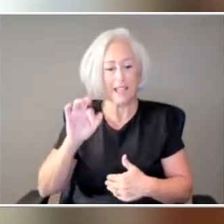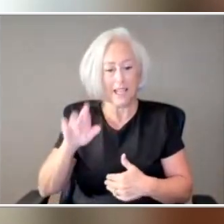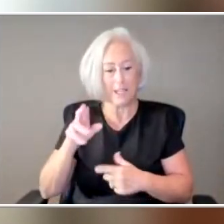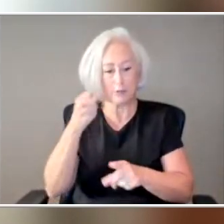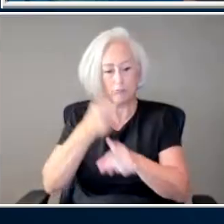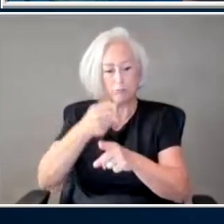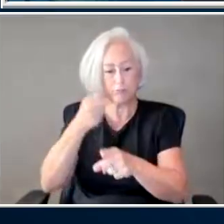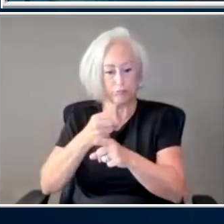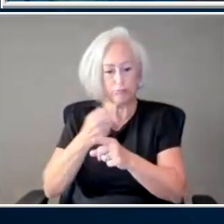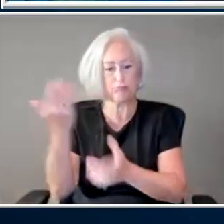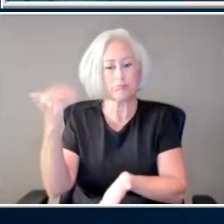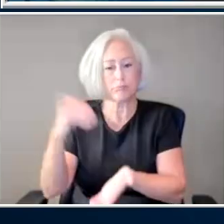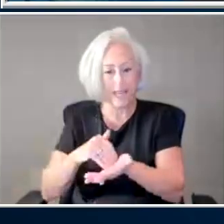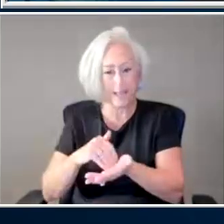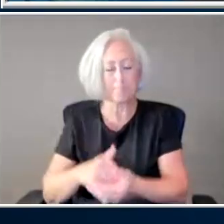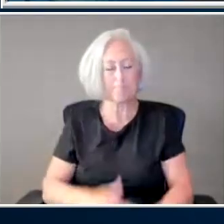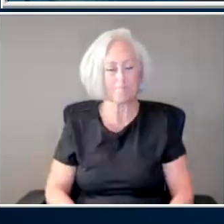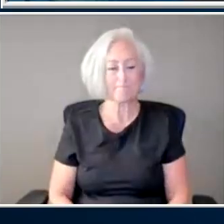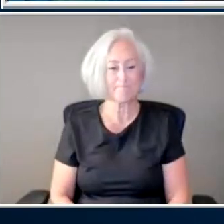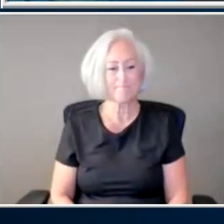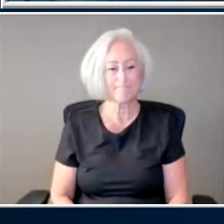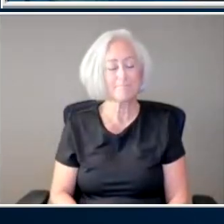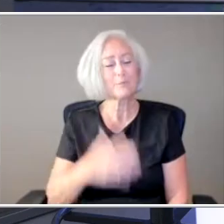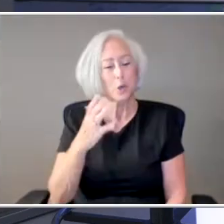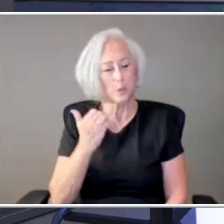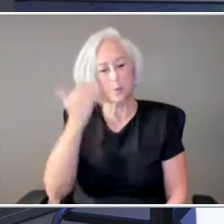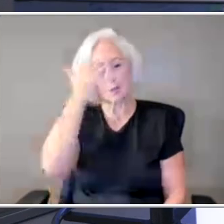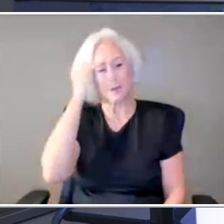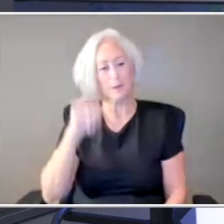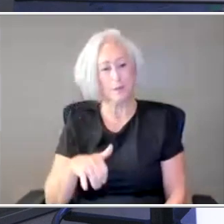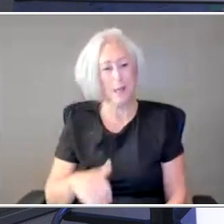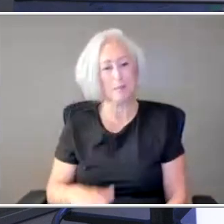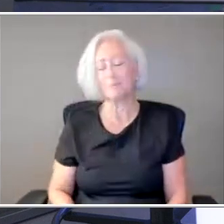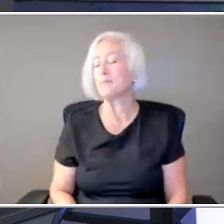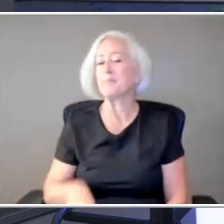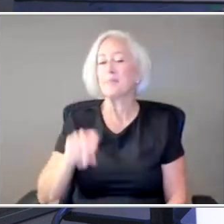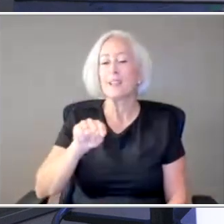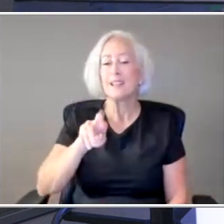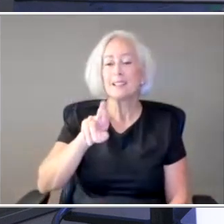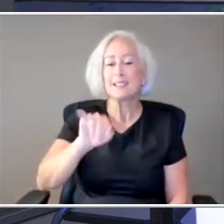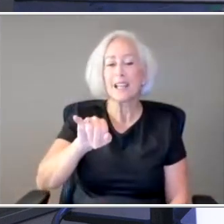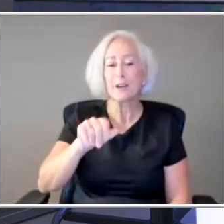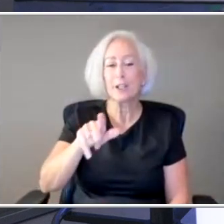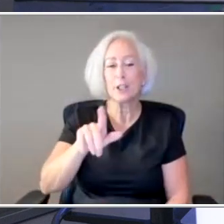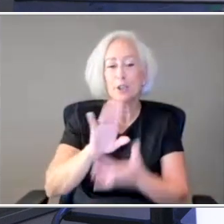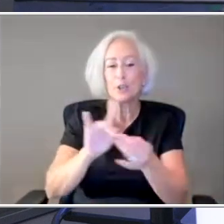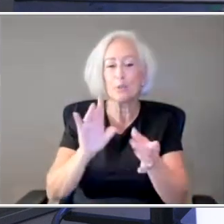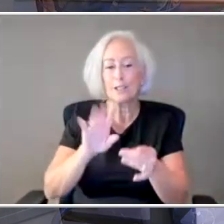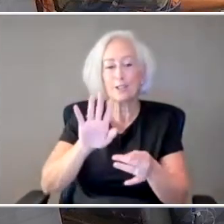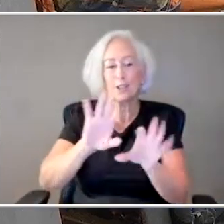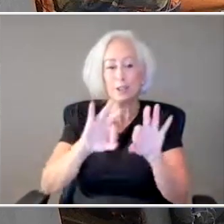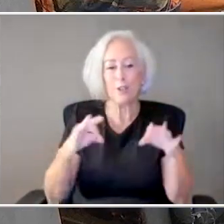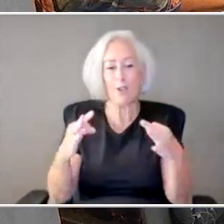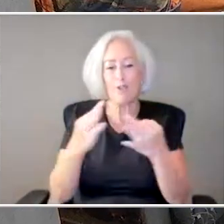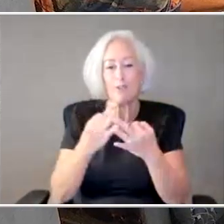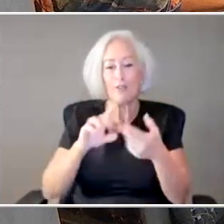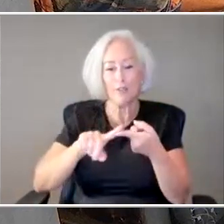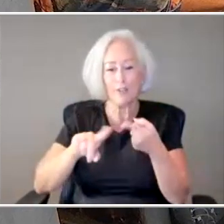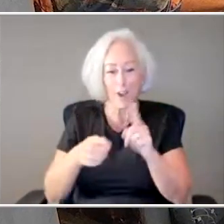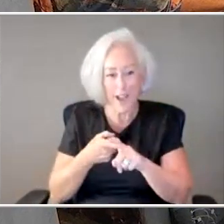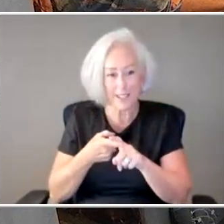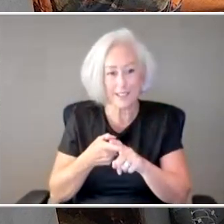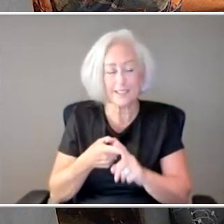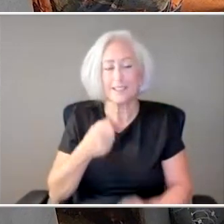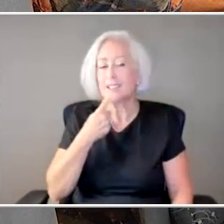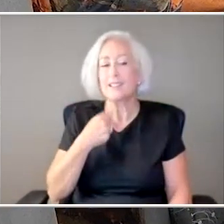form. And that's what we like to hear. Terry, yes. You had mentioned this circle of friends. Tell us a little bit more about them and